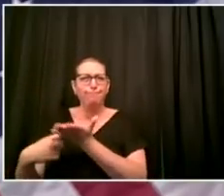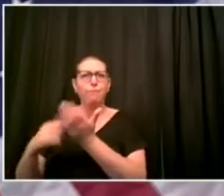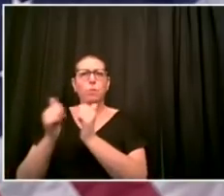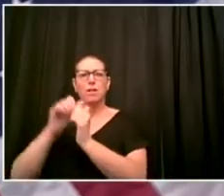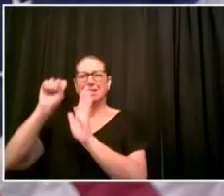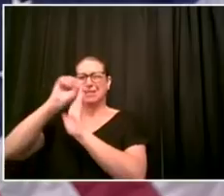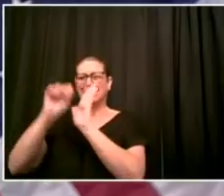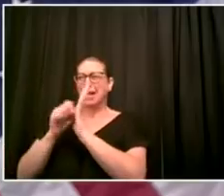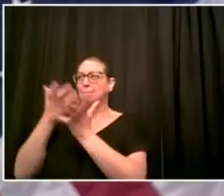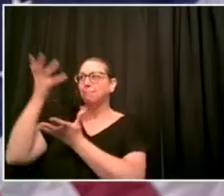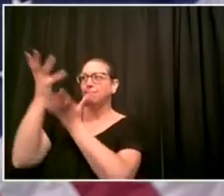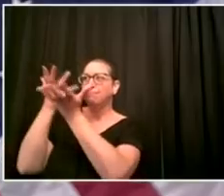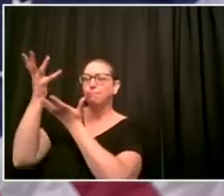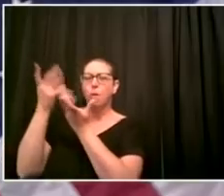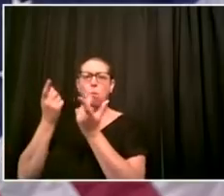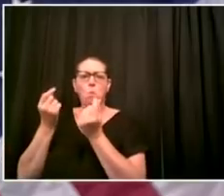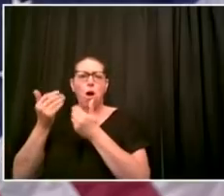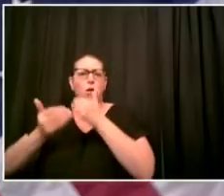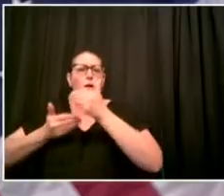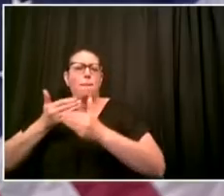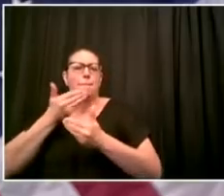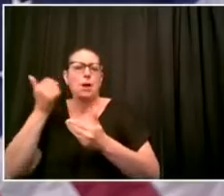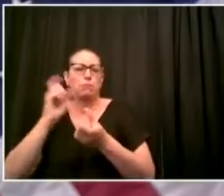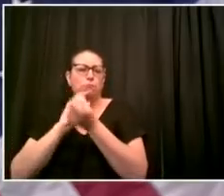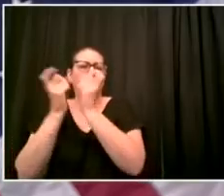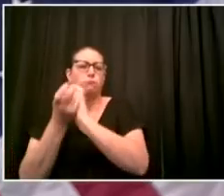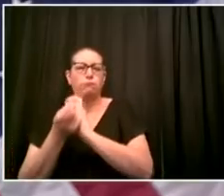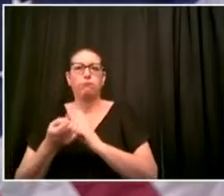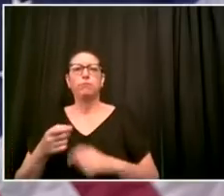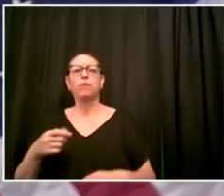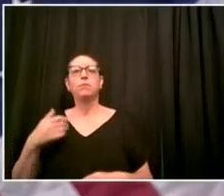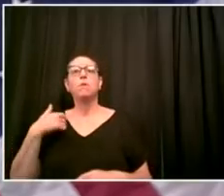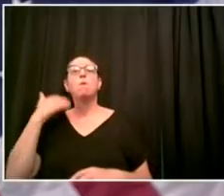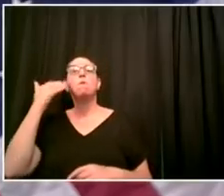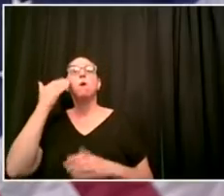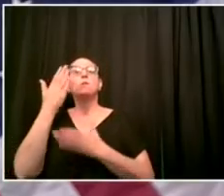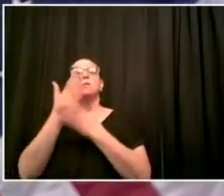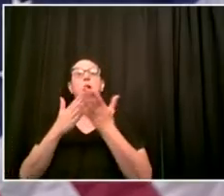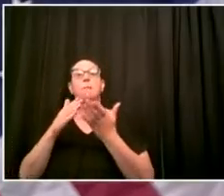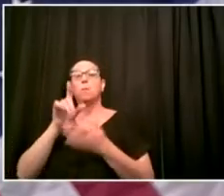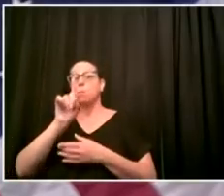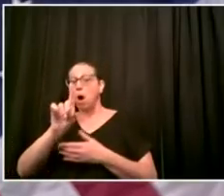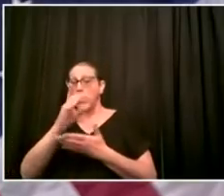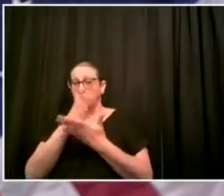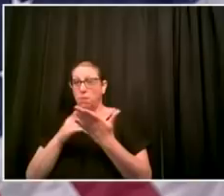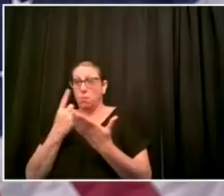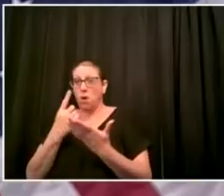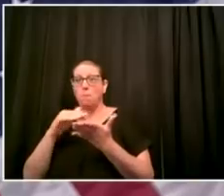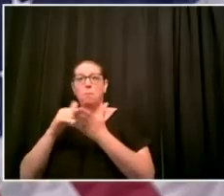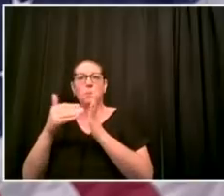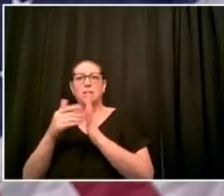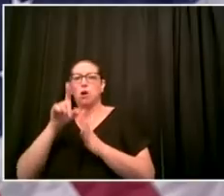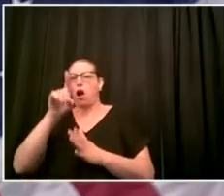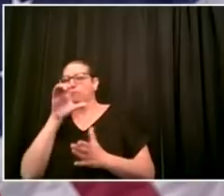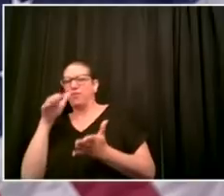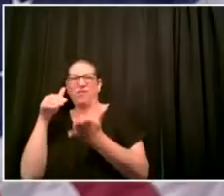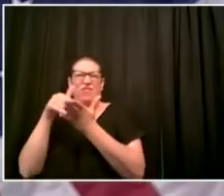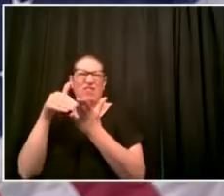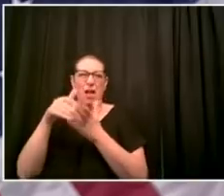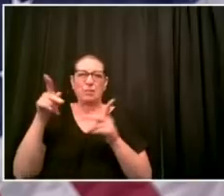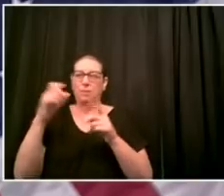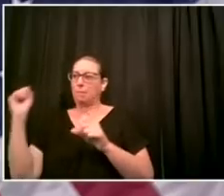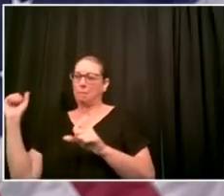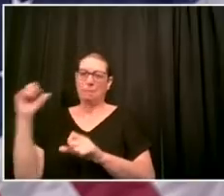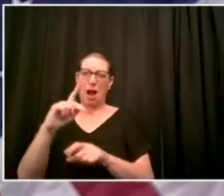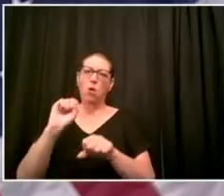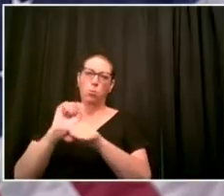one is easily hundreds of thousands of more people going to work, and then phase two even more so.